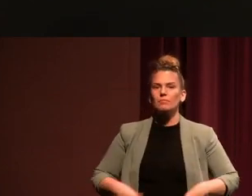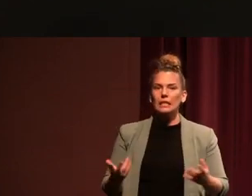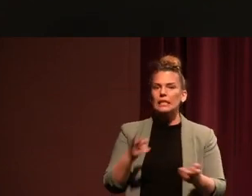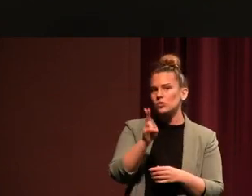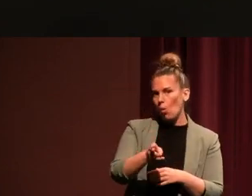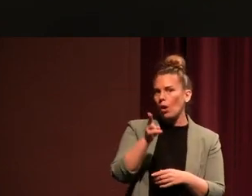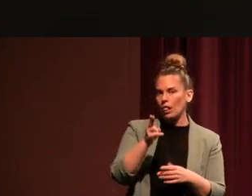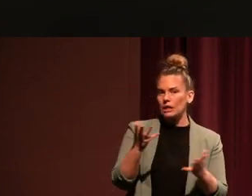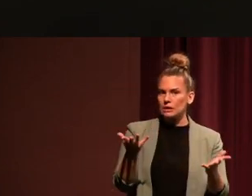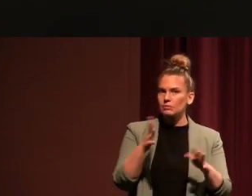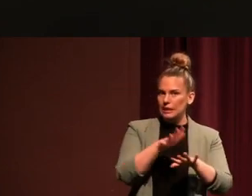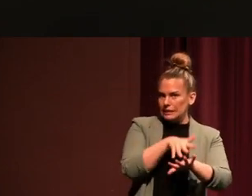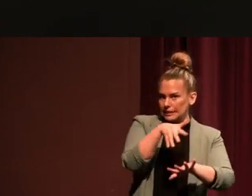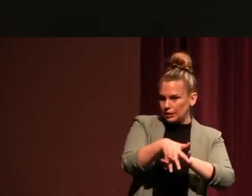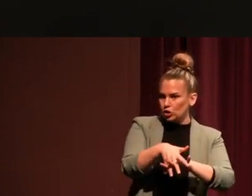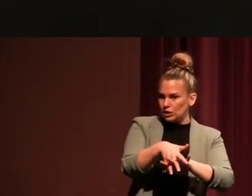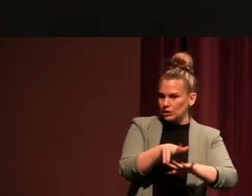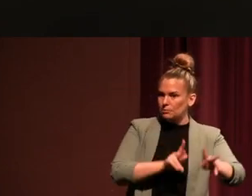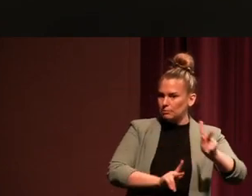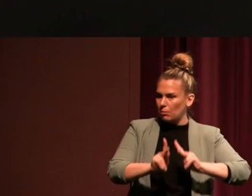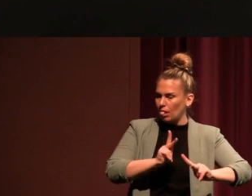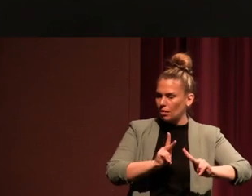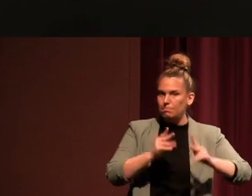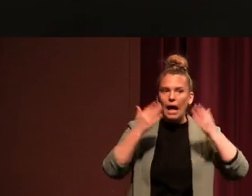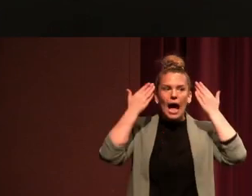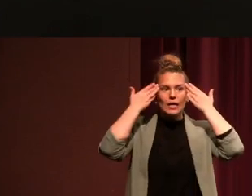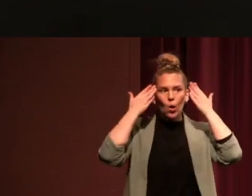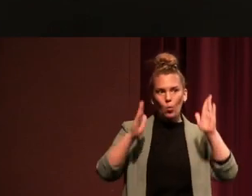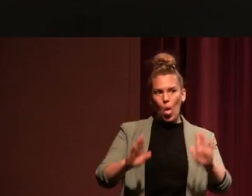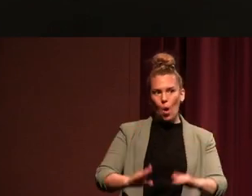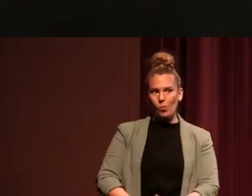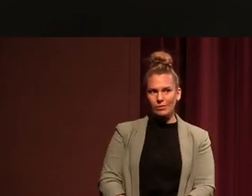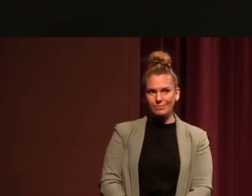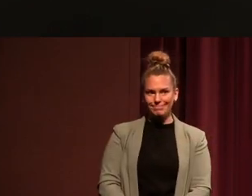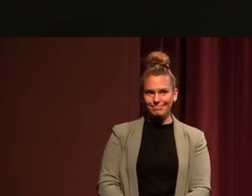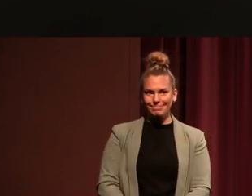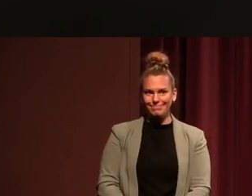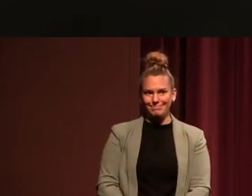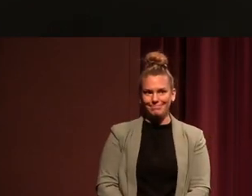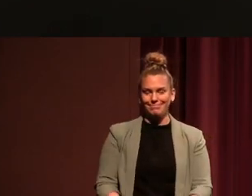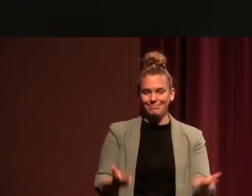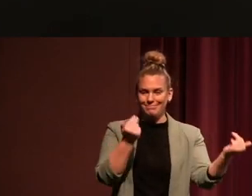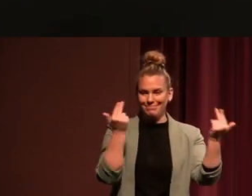Historically, indigenous people. I don't know.